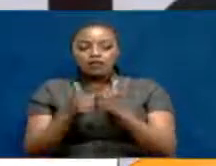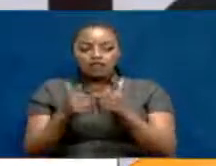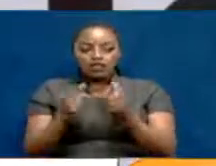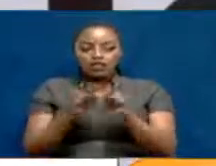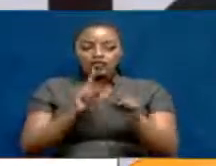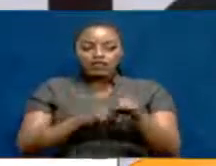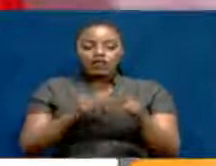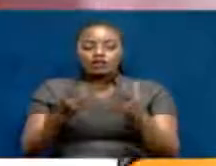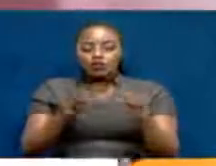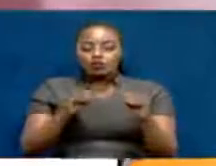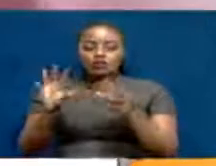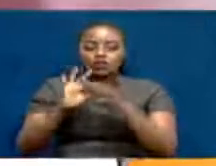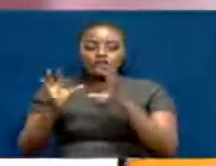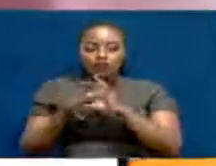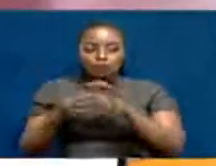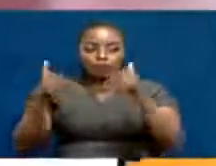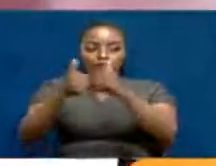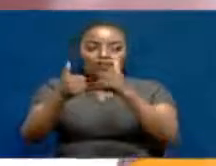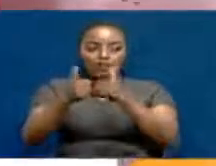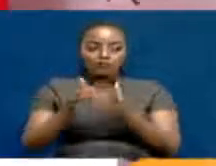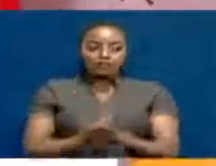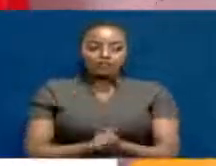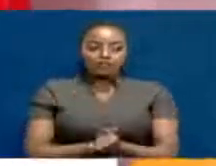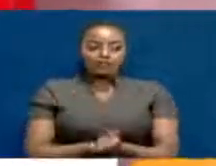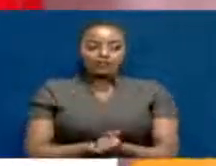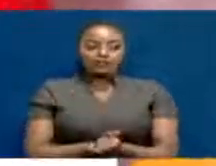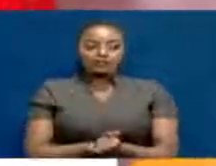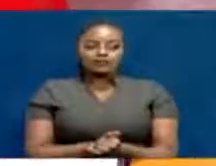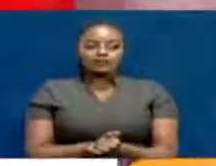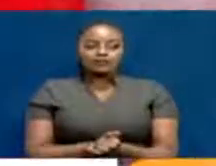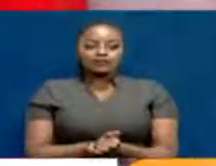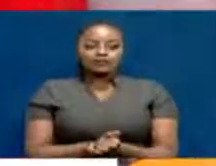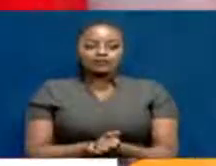as we head to the Olympic Games. Thank you.